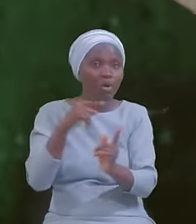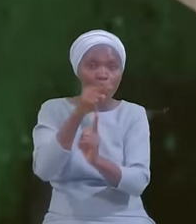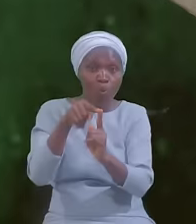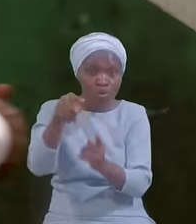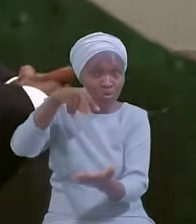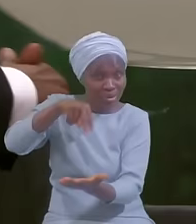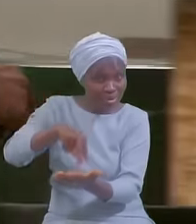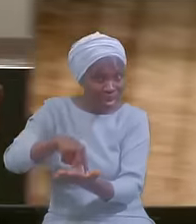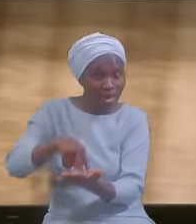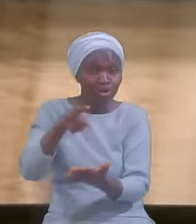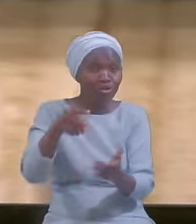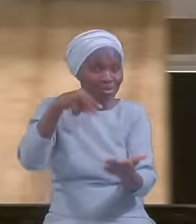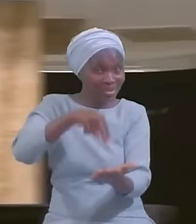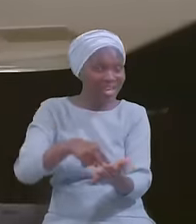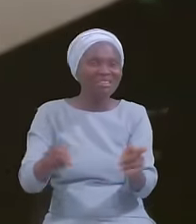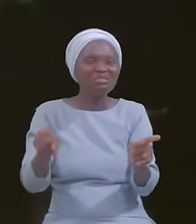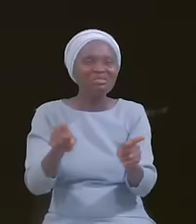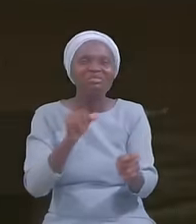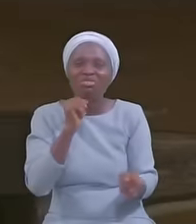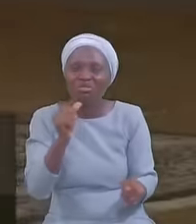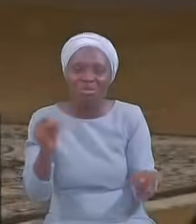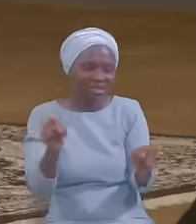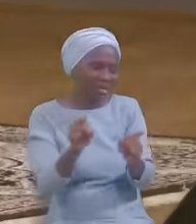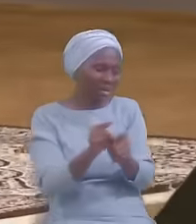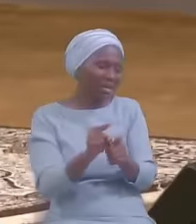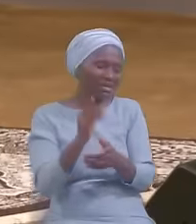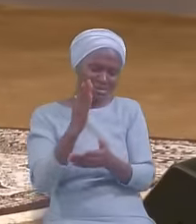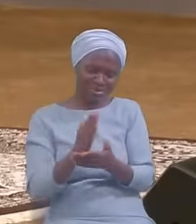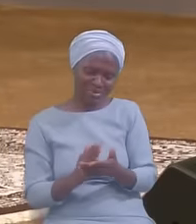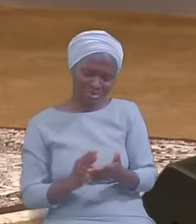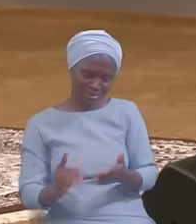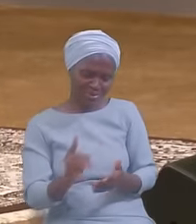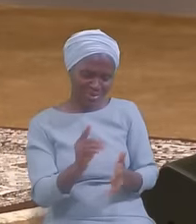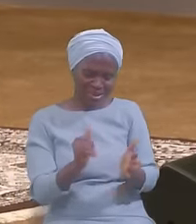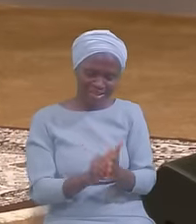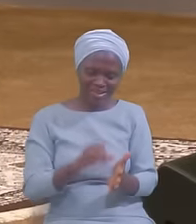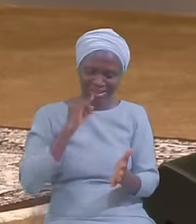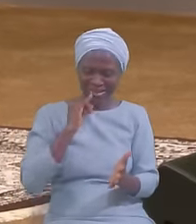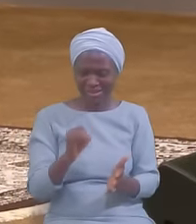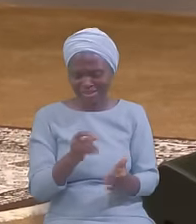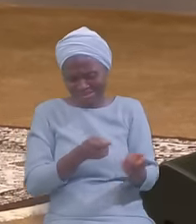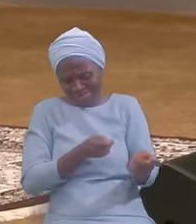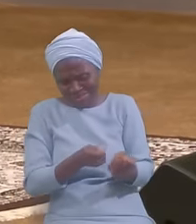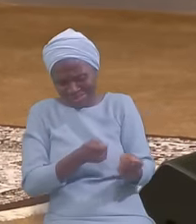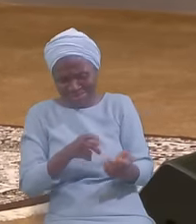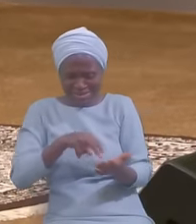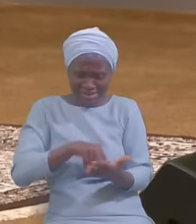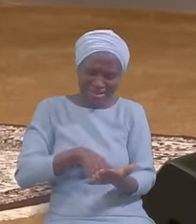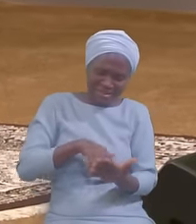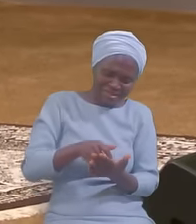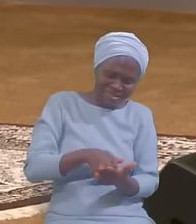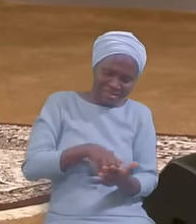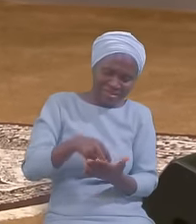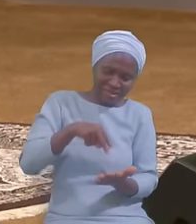you stand not like somebody who is barely living but almost collapsing. Look